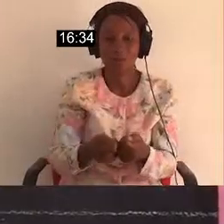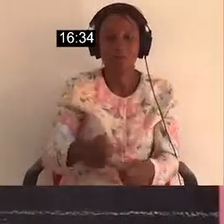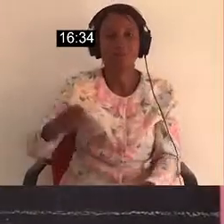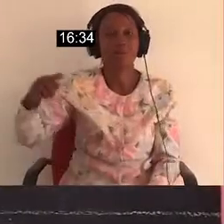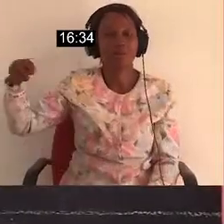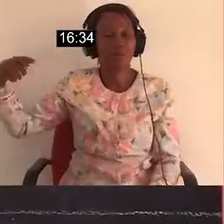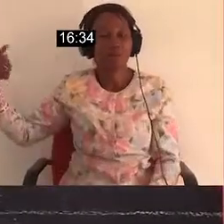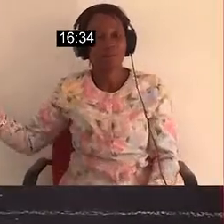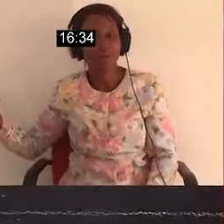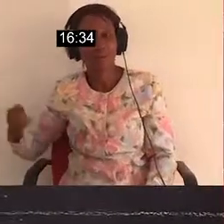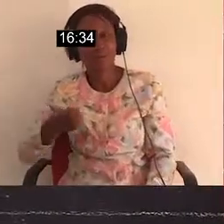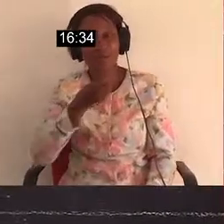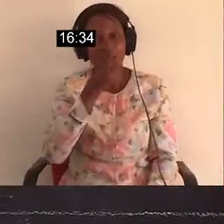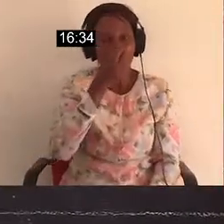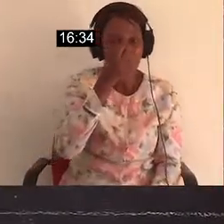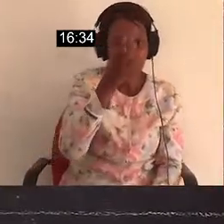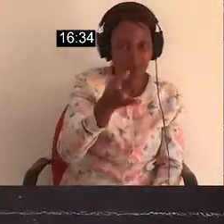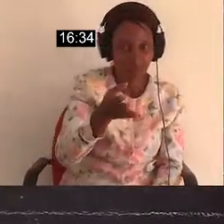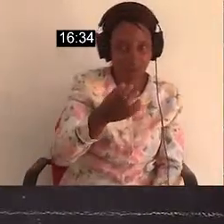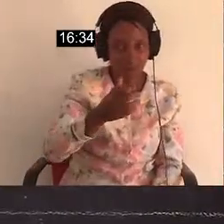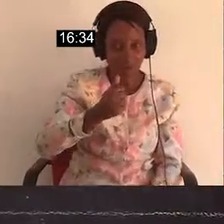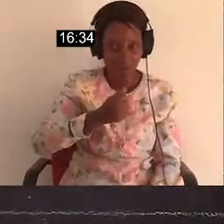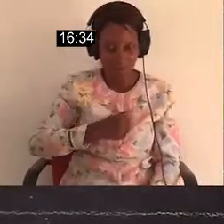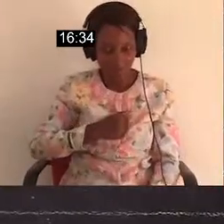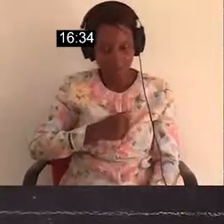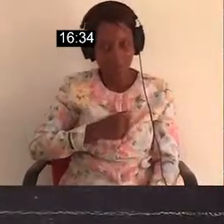tell me the word.